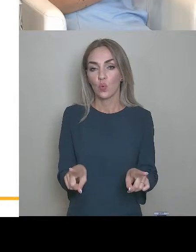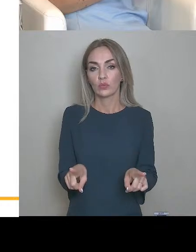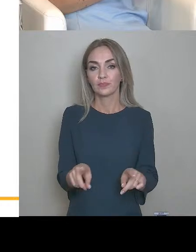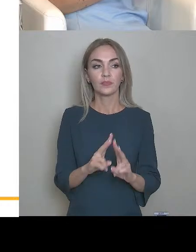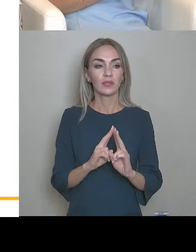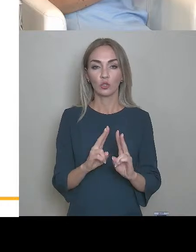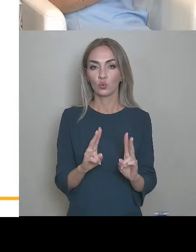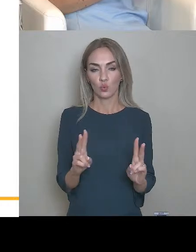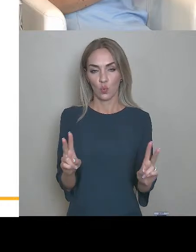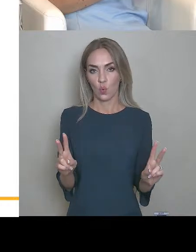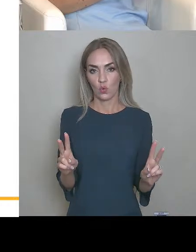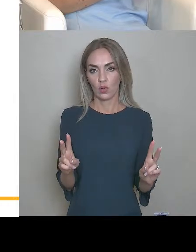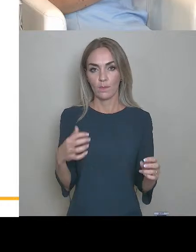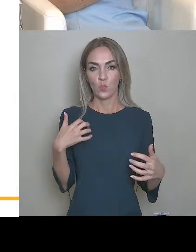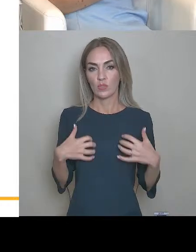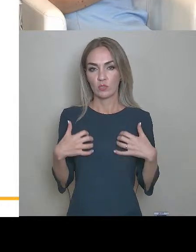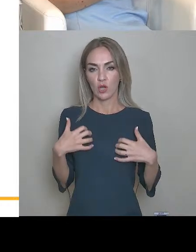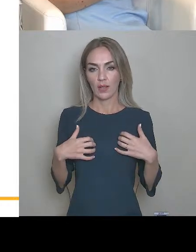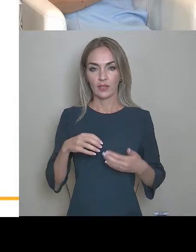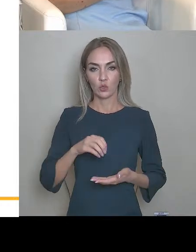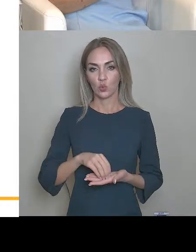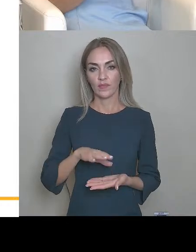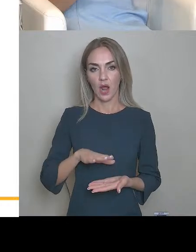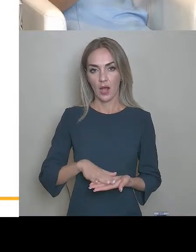code imposes